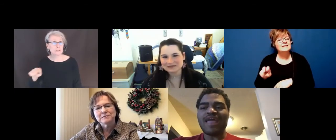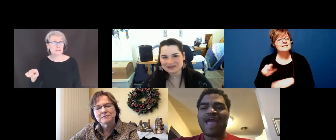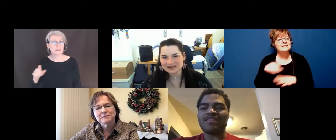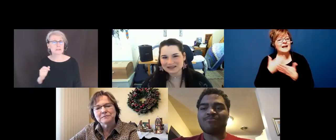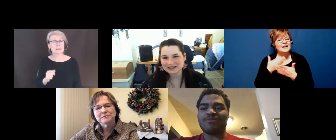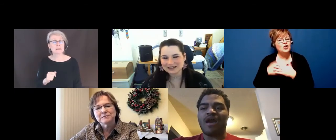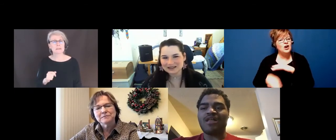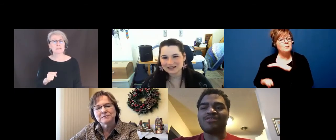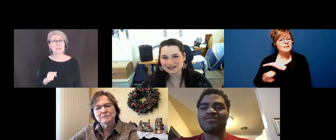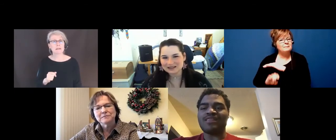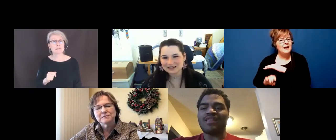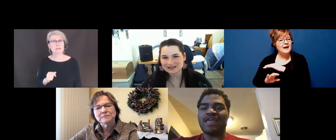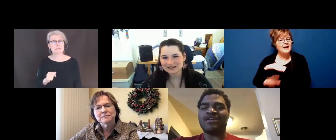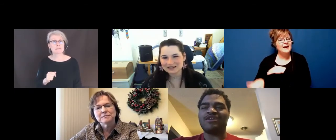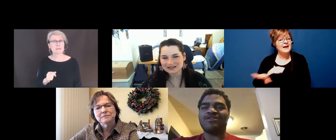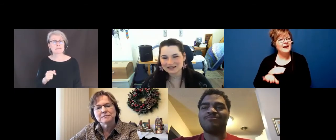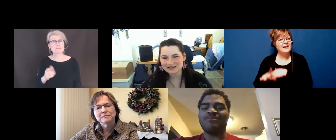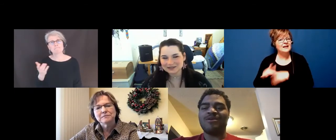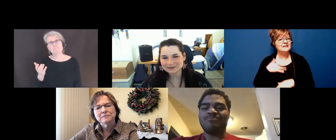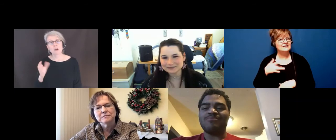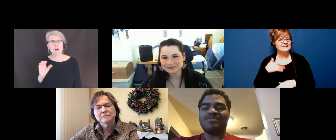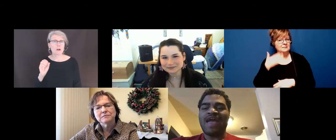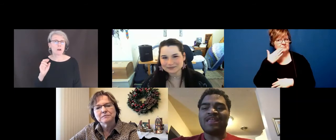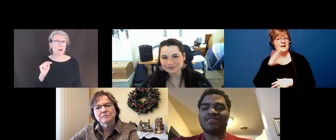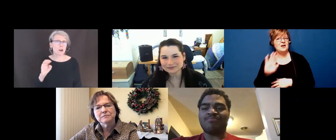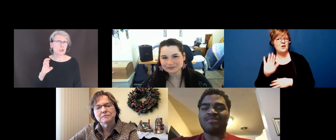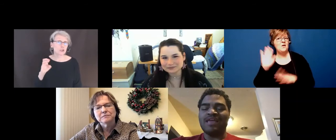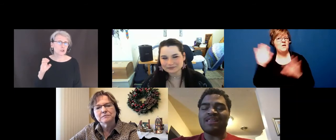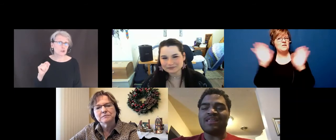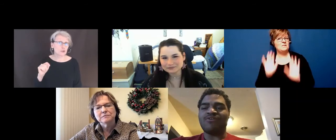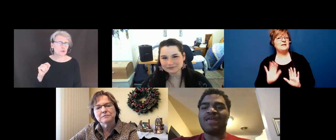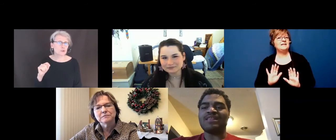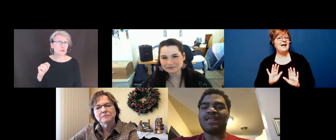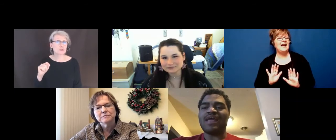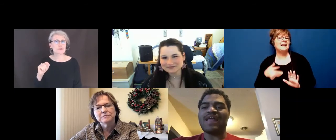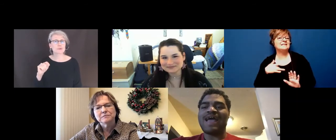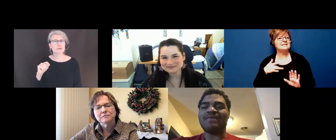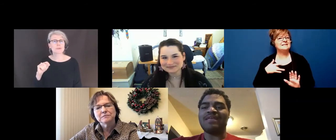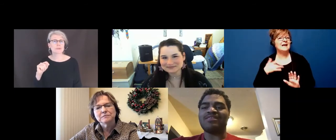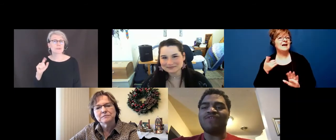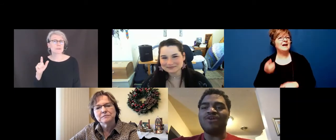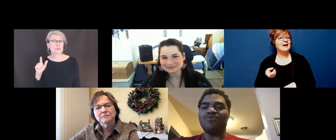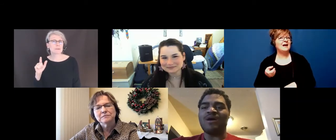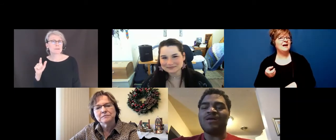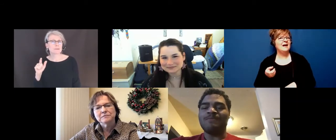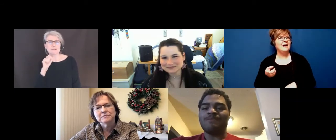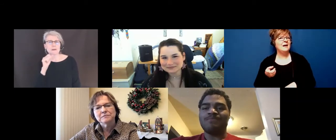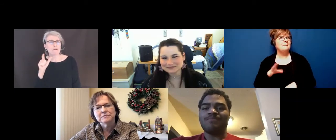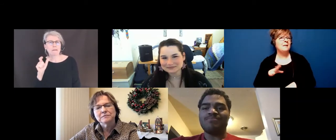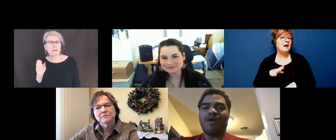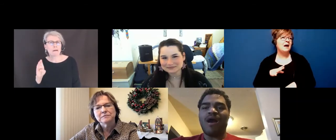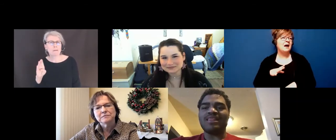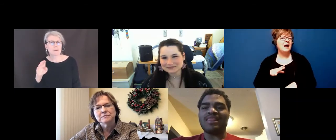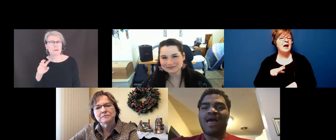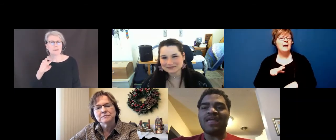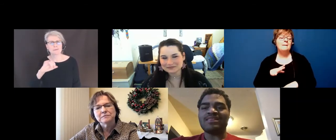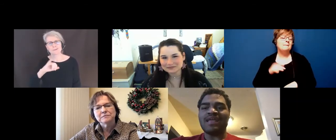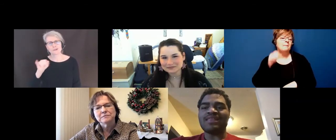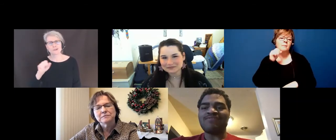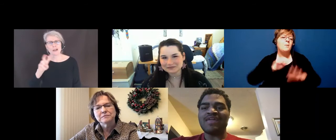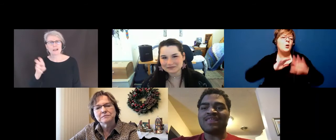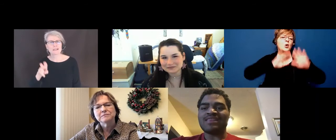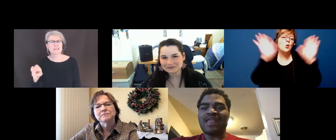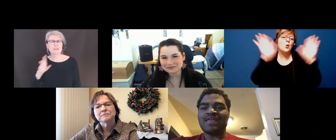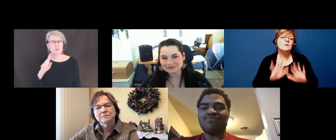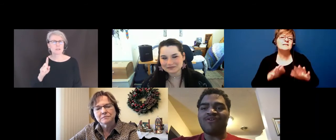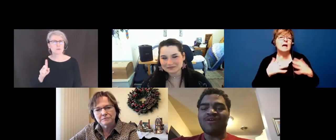it wasn't at concerts at like jazz places or anything like that, it's a few online things